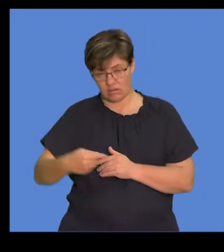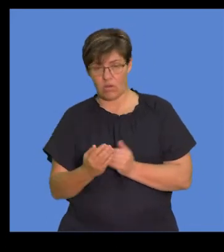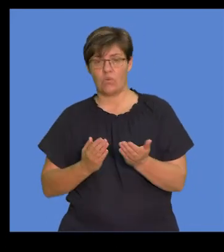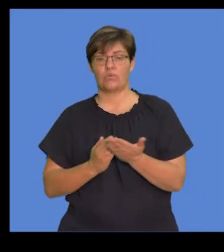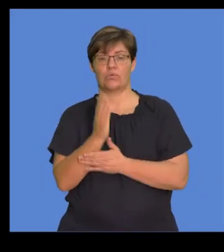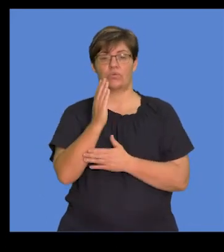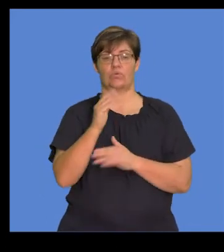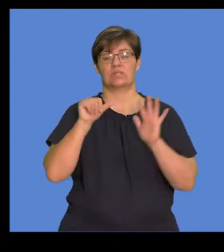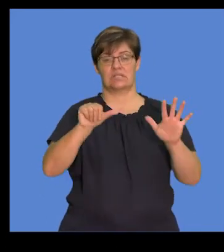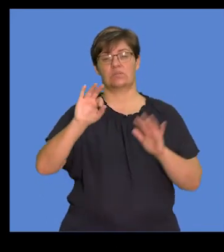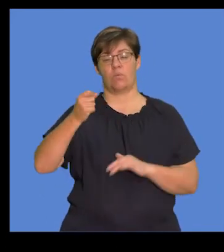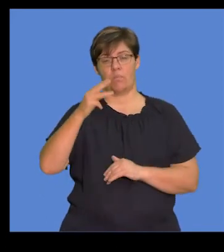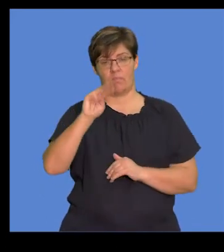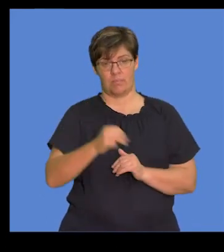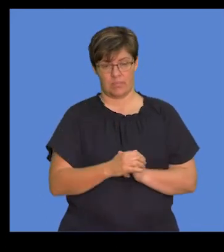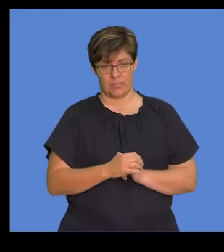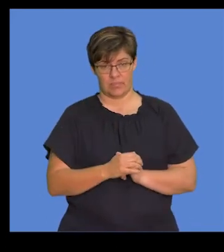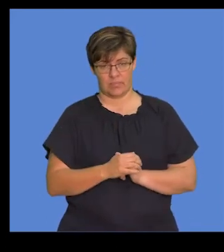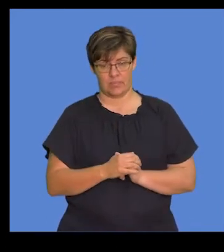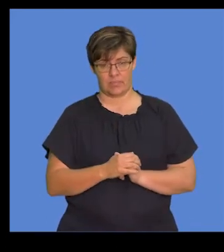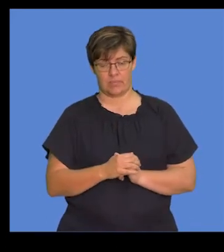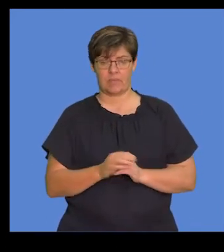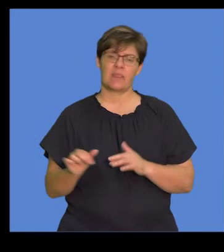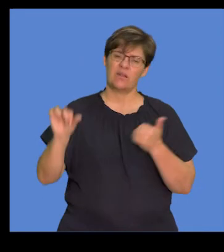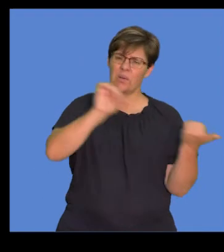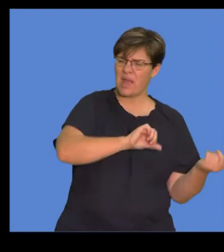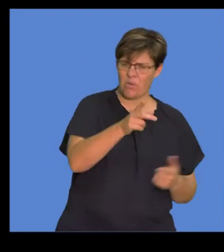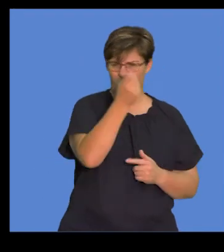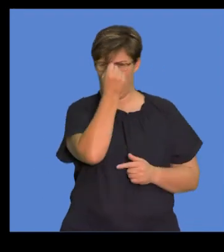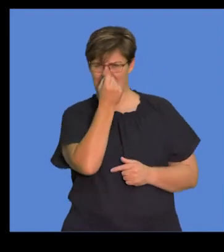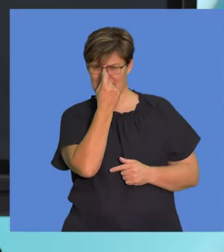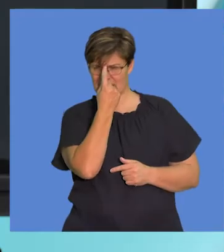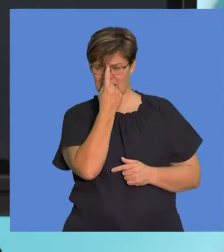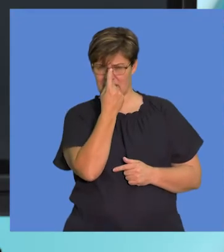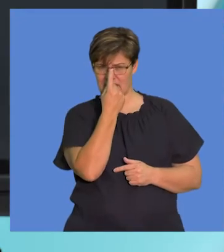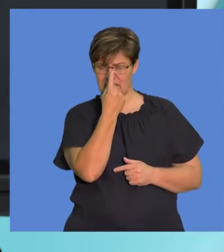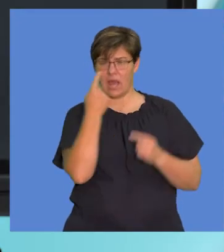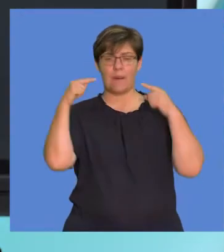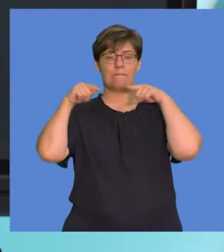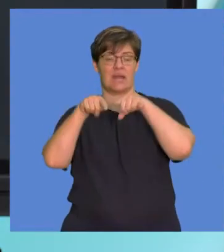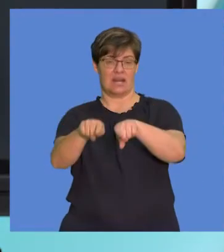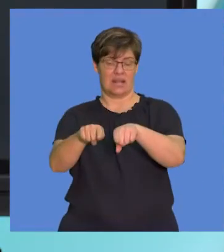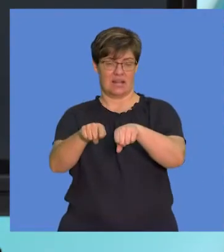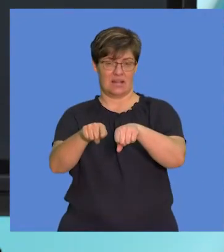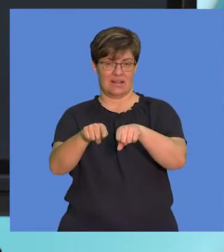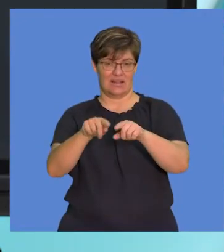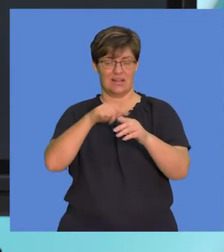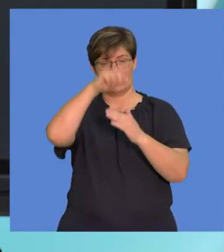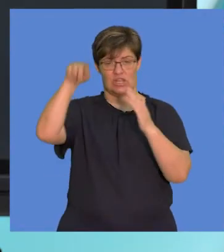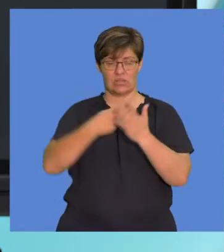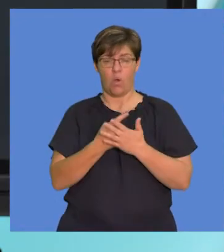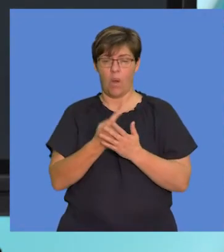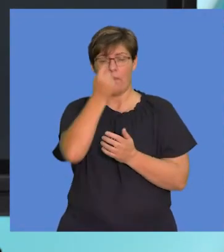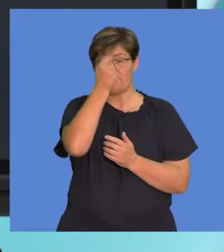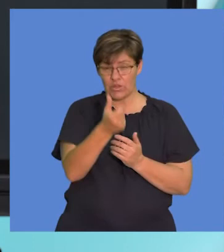and all the current passes through 6 ohms. Now, let's go back in terms of understanding the parallel circuit. The fewer resistors